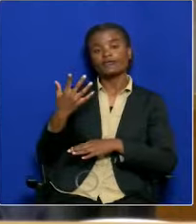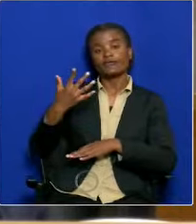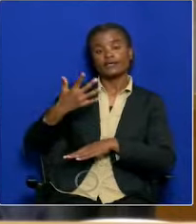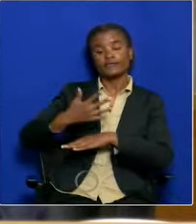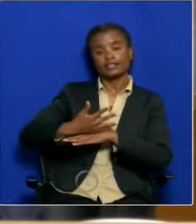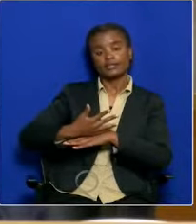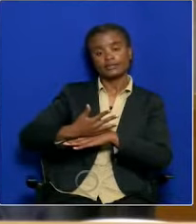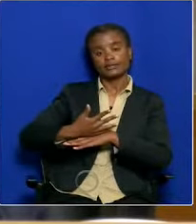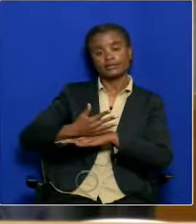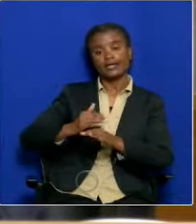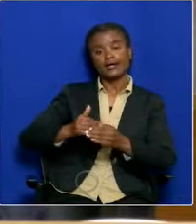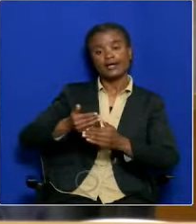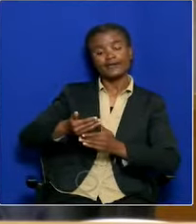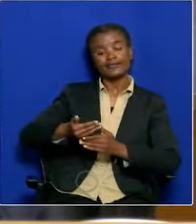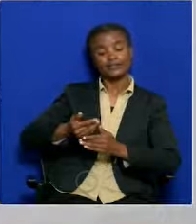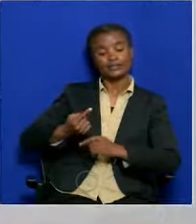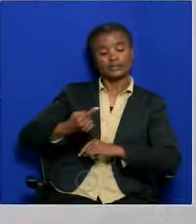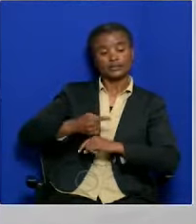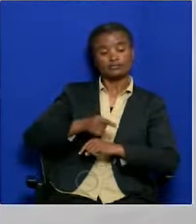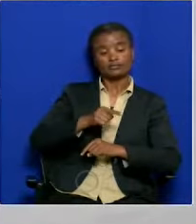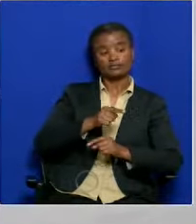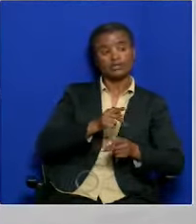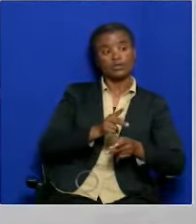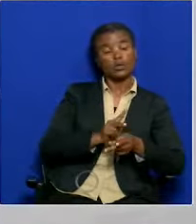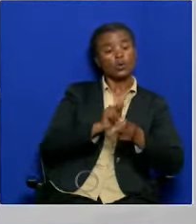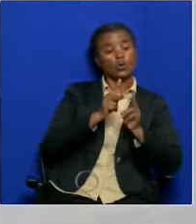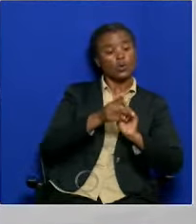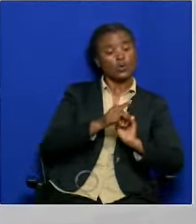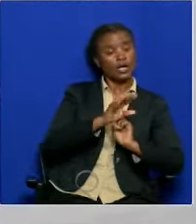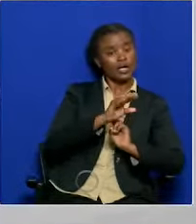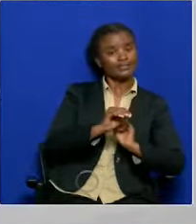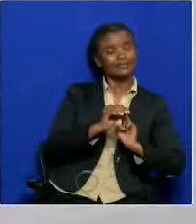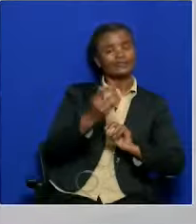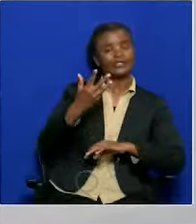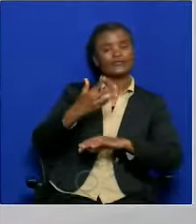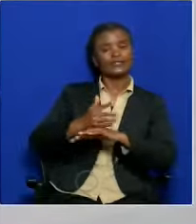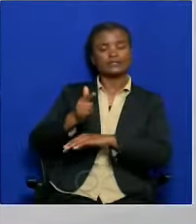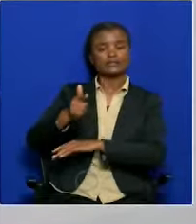the loan. Do you see that?